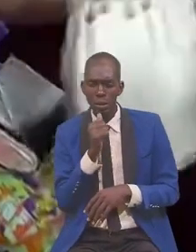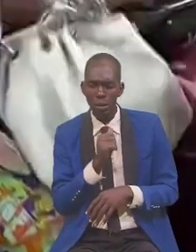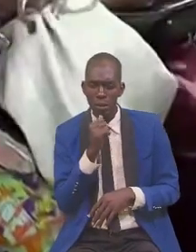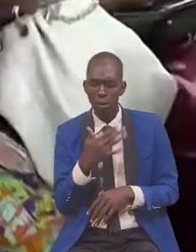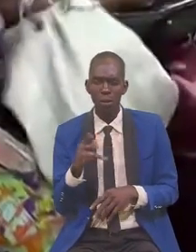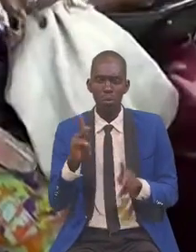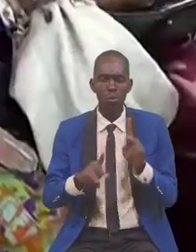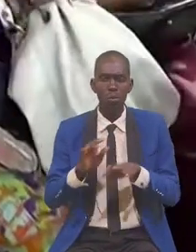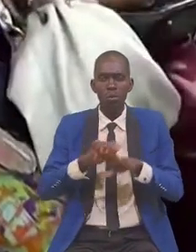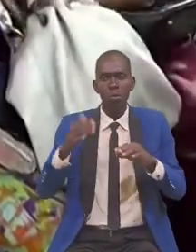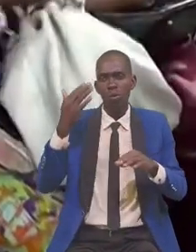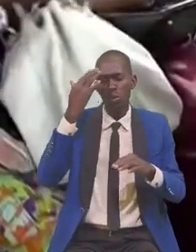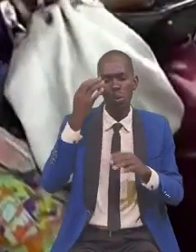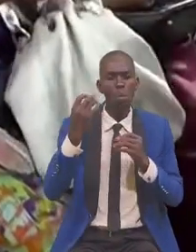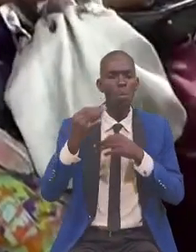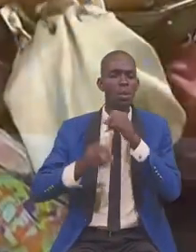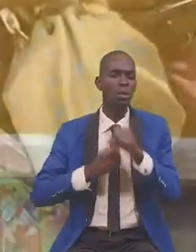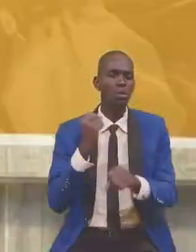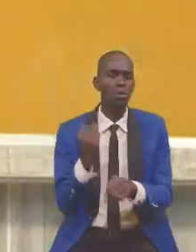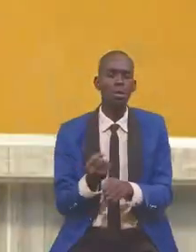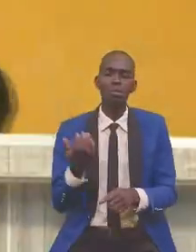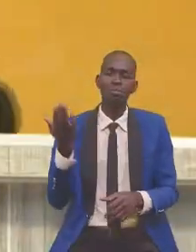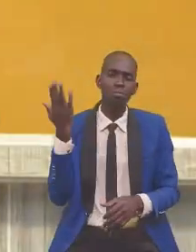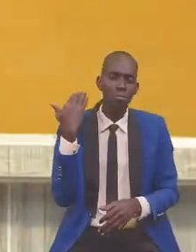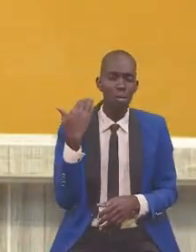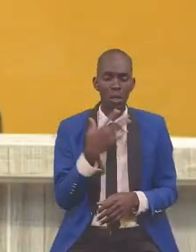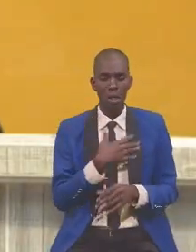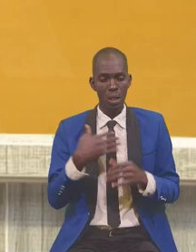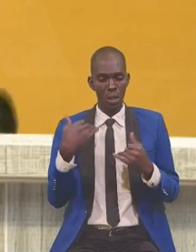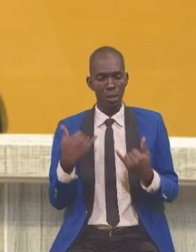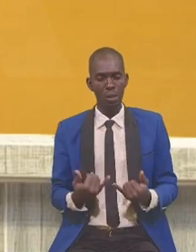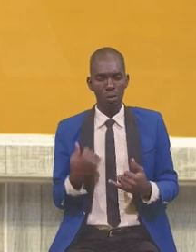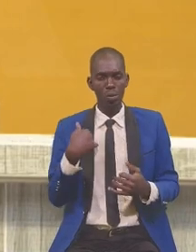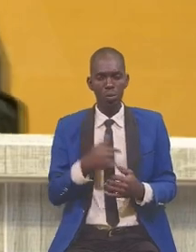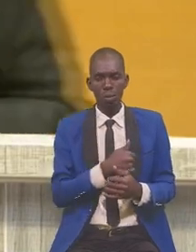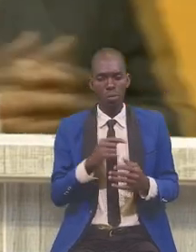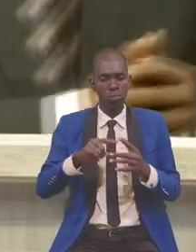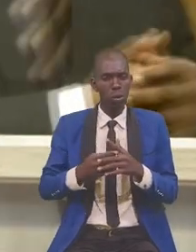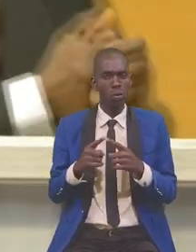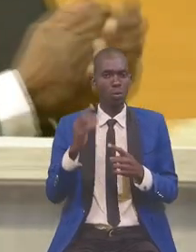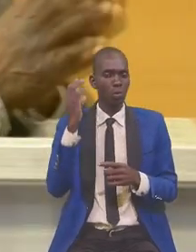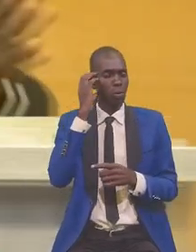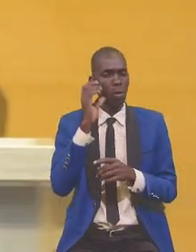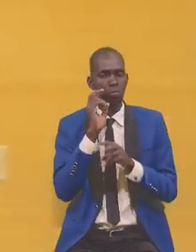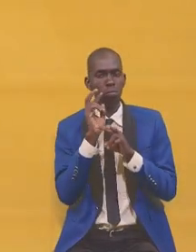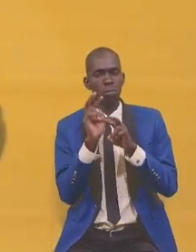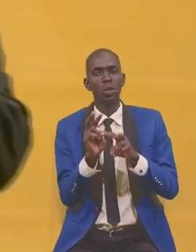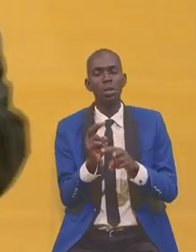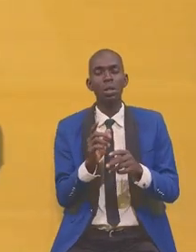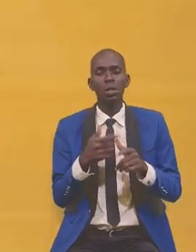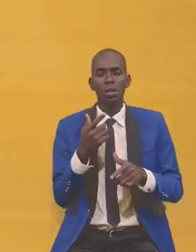all these many centuries and millennia, and now we're hearing, and belongs to us, they have